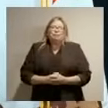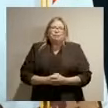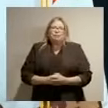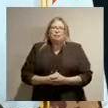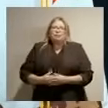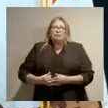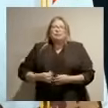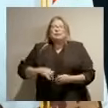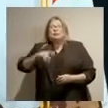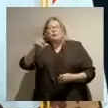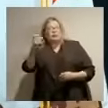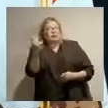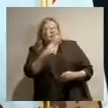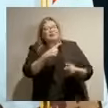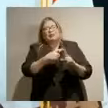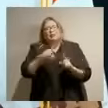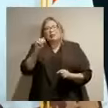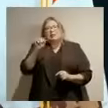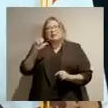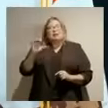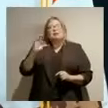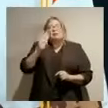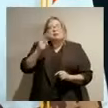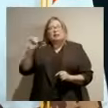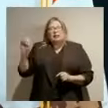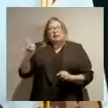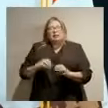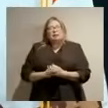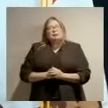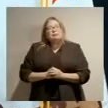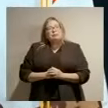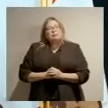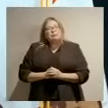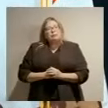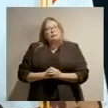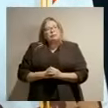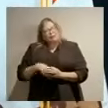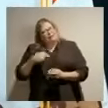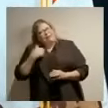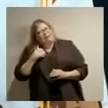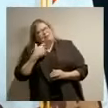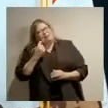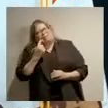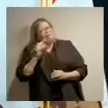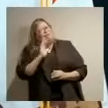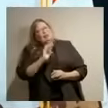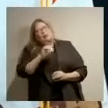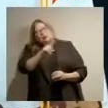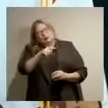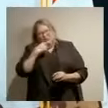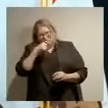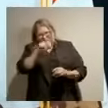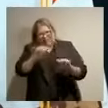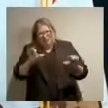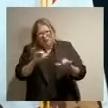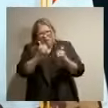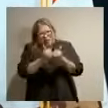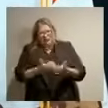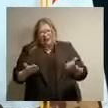Hi, Lindsay Holden with Sacramento Bee. Following Eitan's question, I have to push back a little bit when you say you can do everything, because